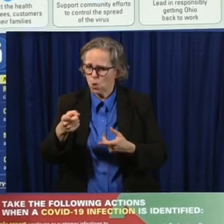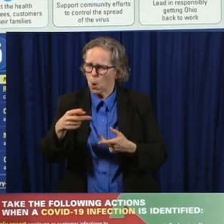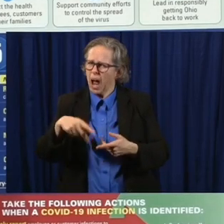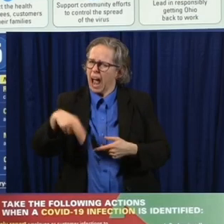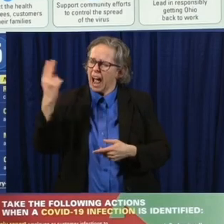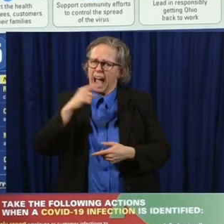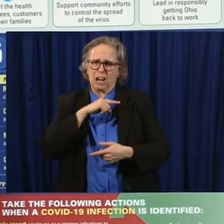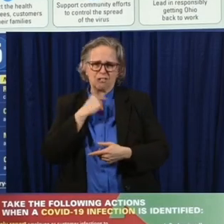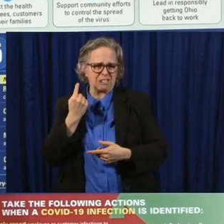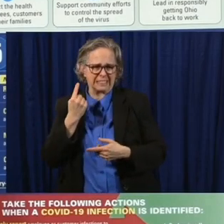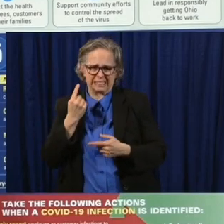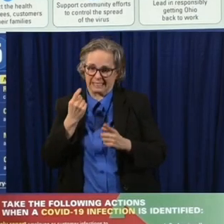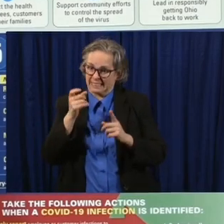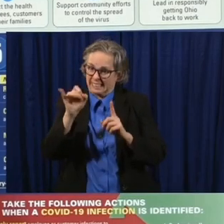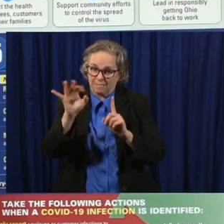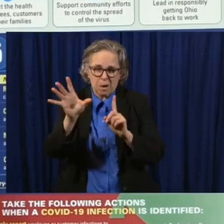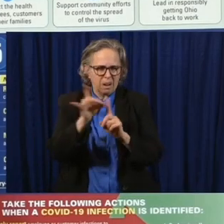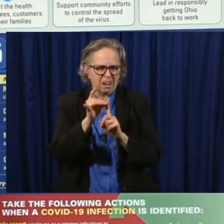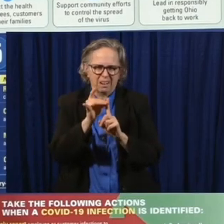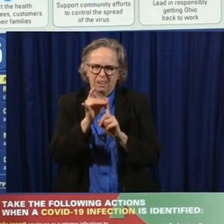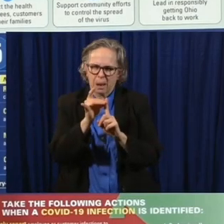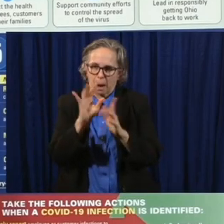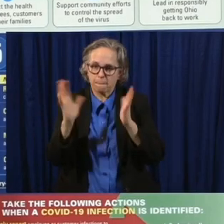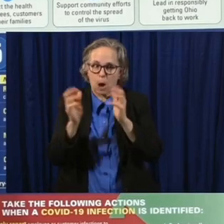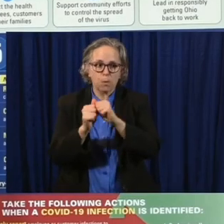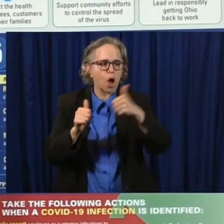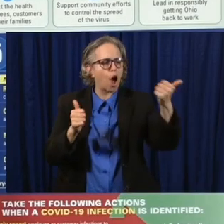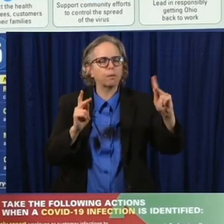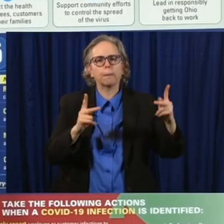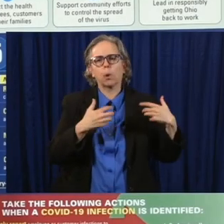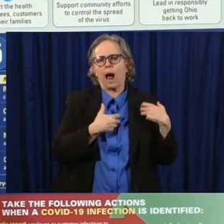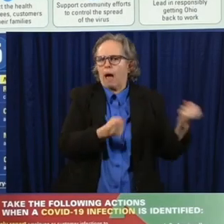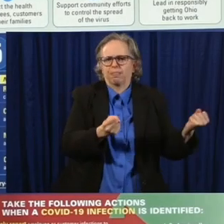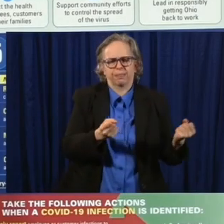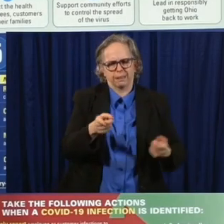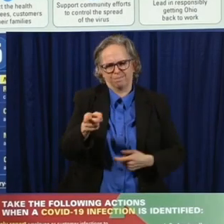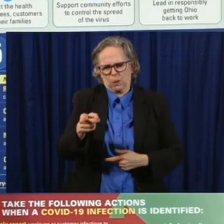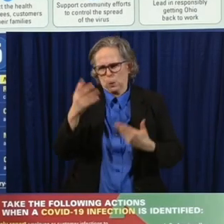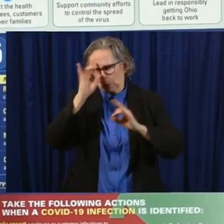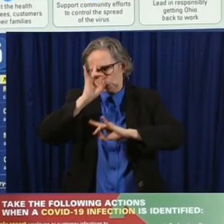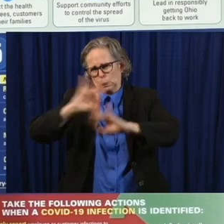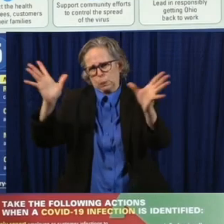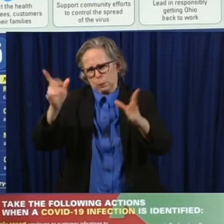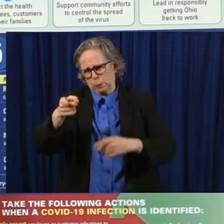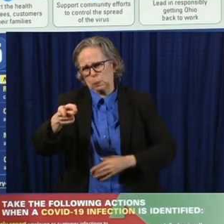it, as far as what can happen.